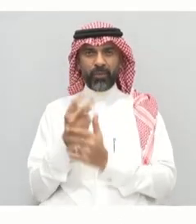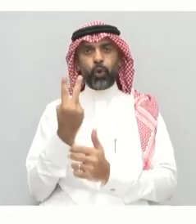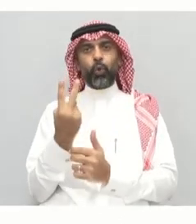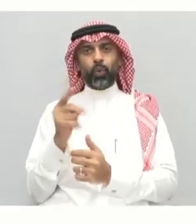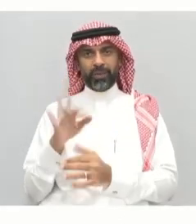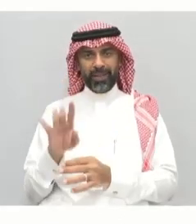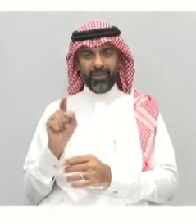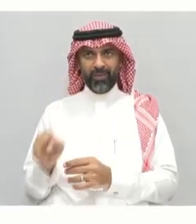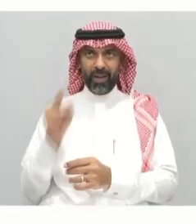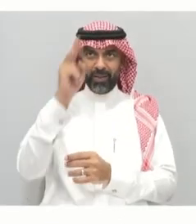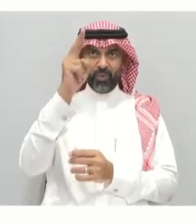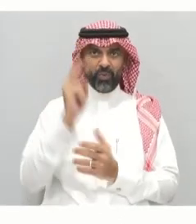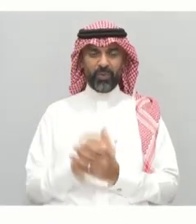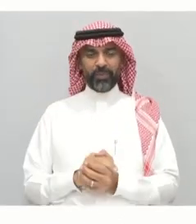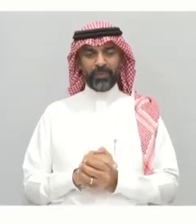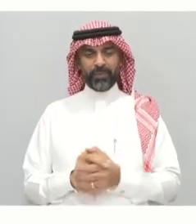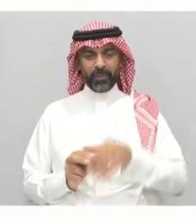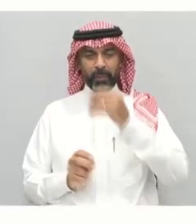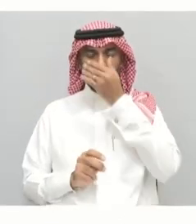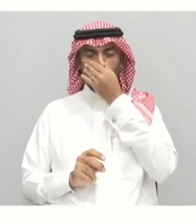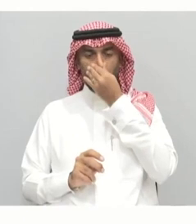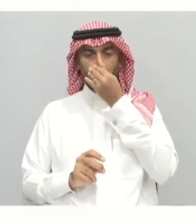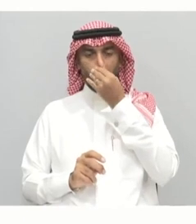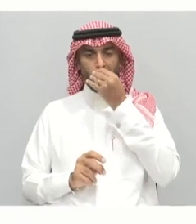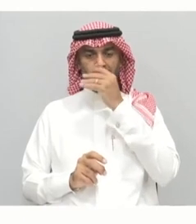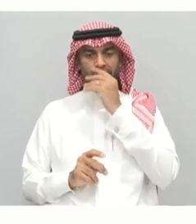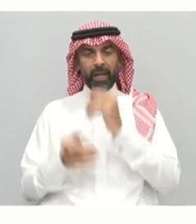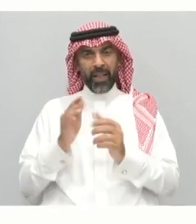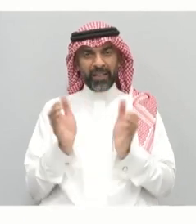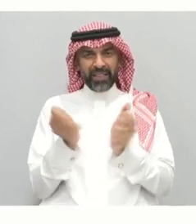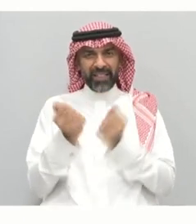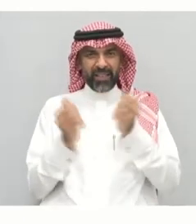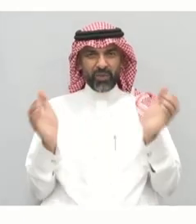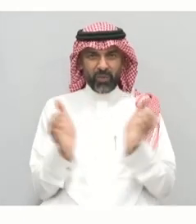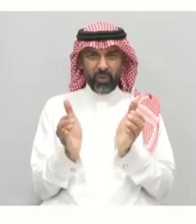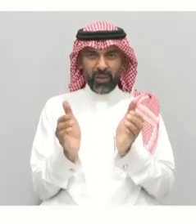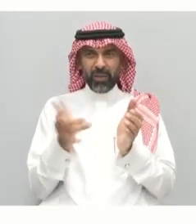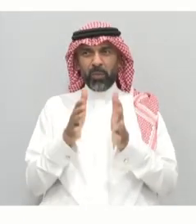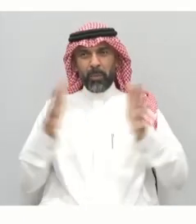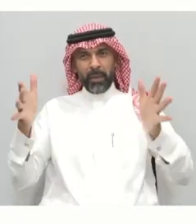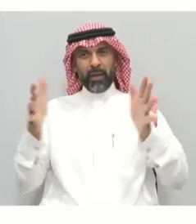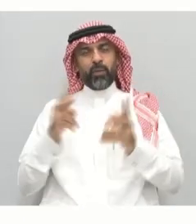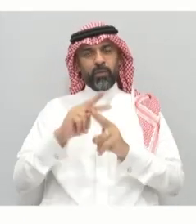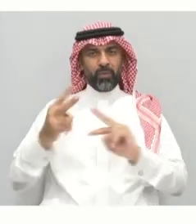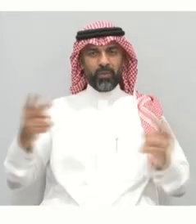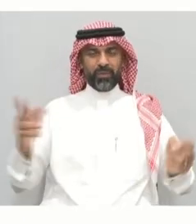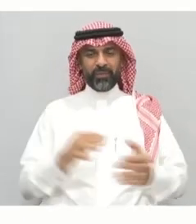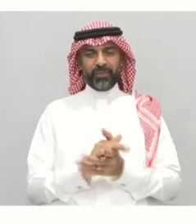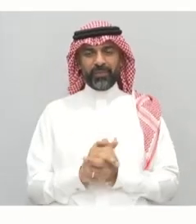right. Excellent. And also we have cars, small cars, big cars. That's good. Okay,